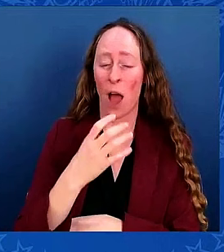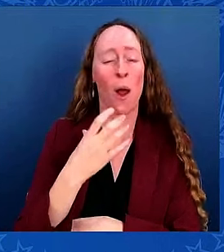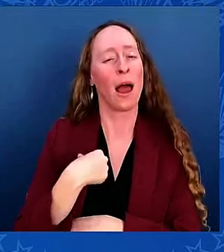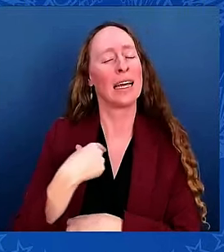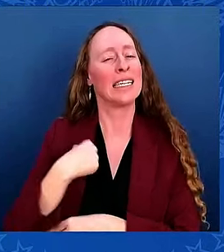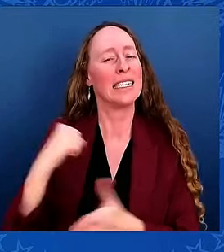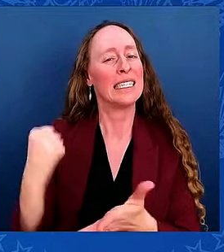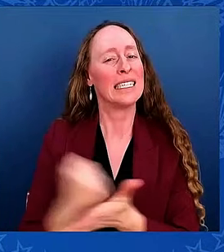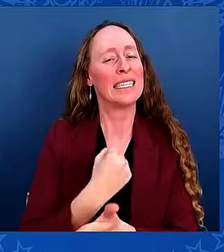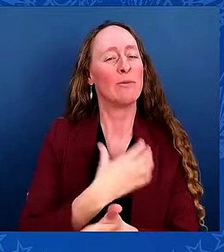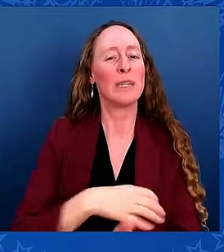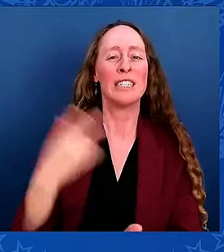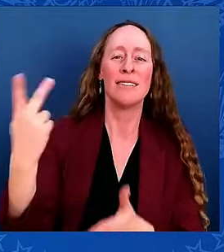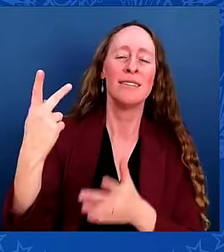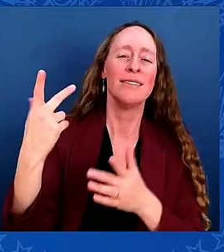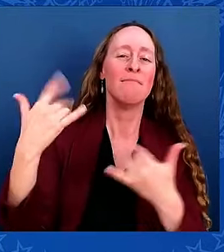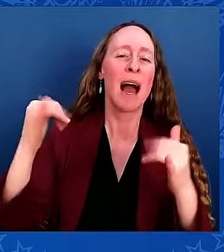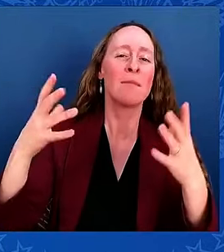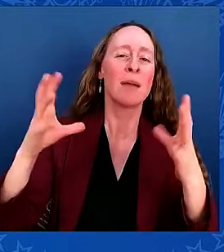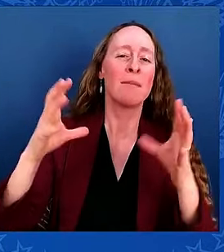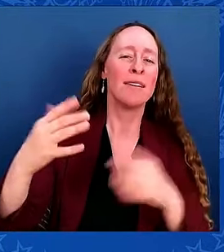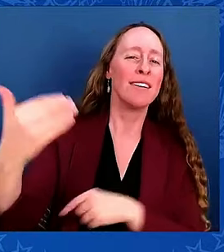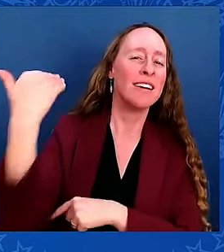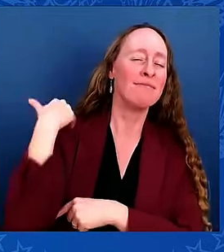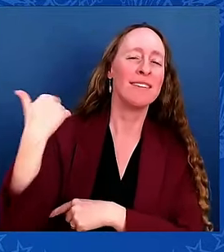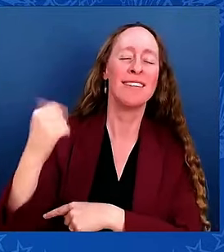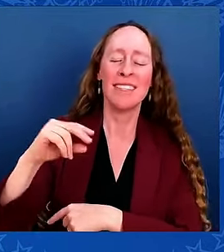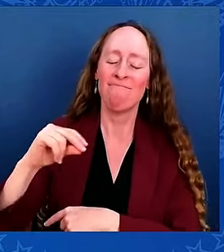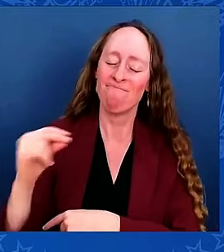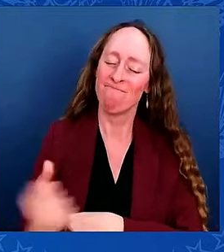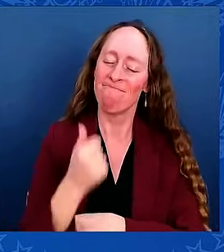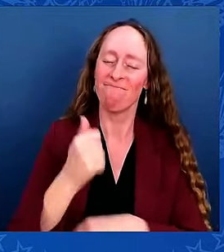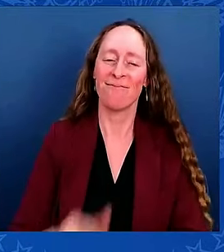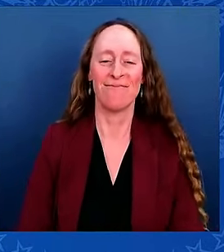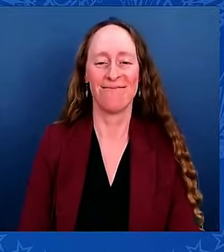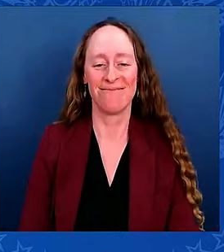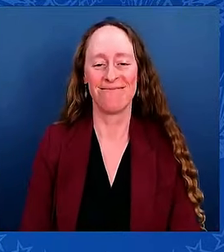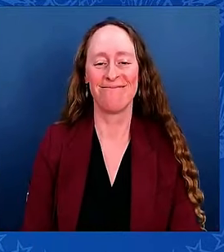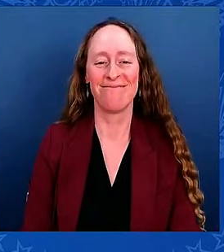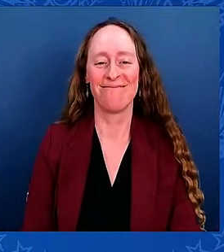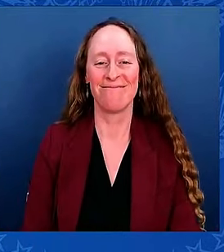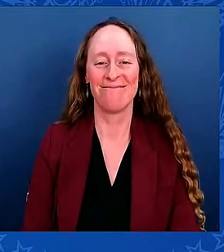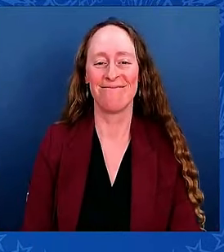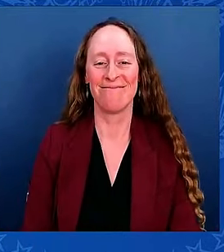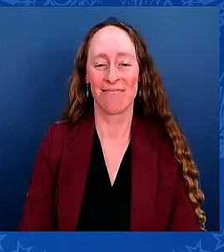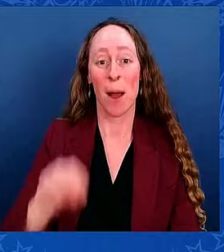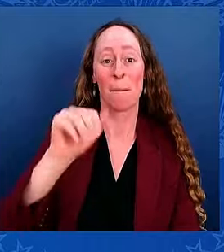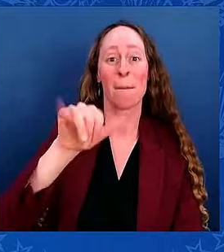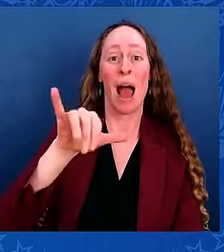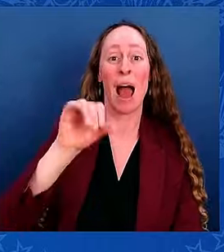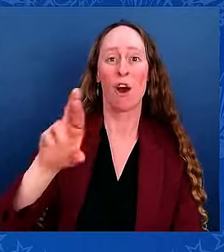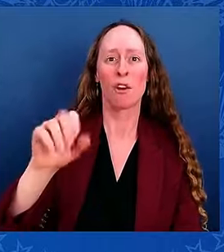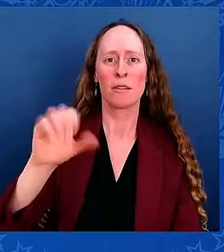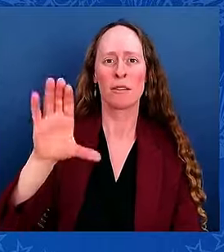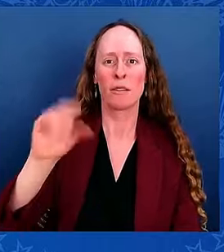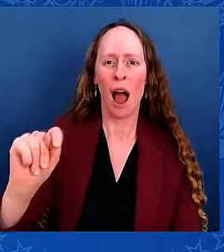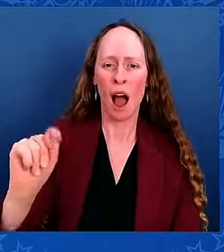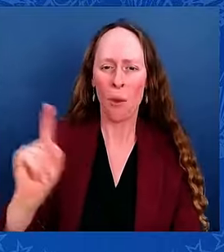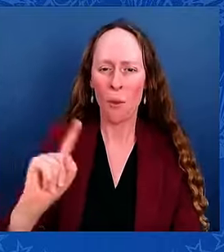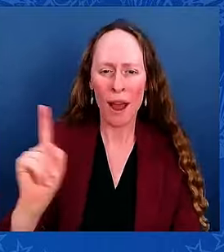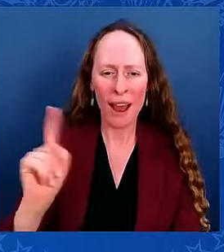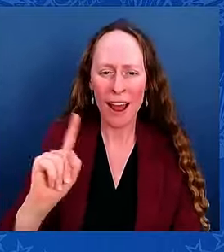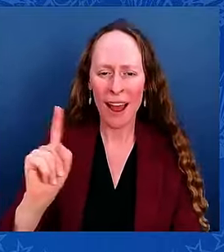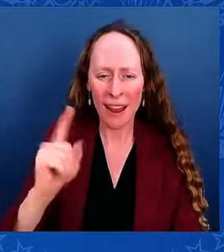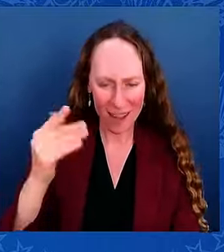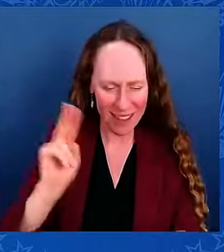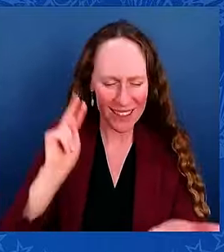You know, and Mayor Scott, there you go. Stand up, man. Let him see you. This guy's got,